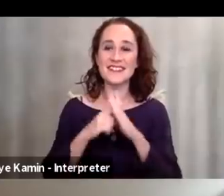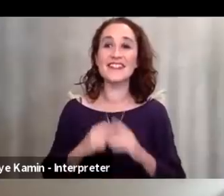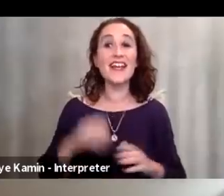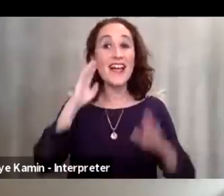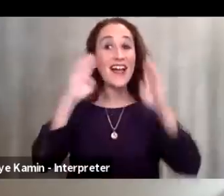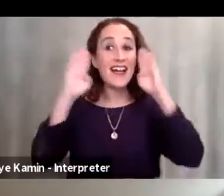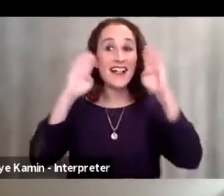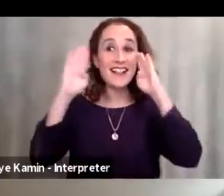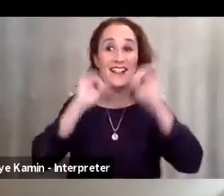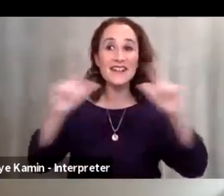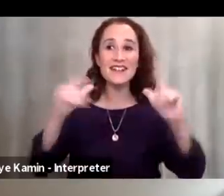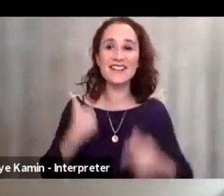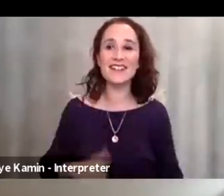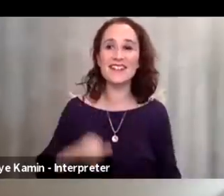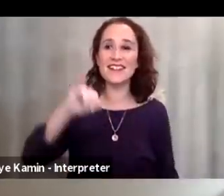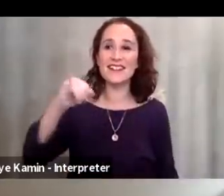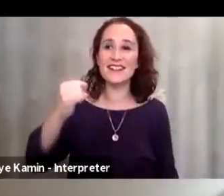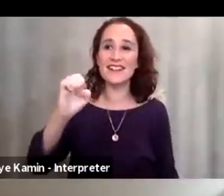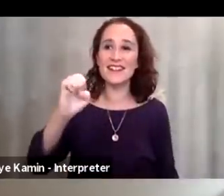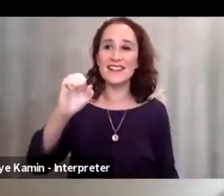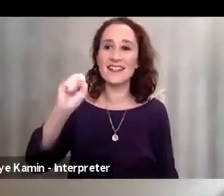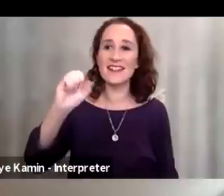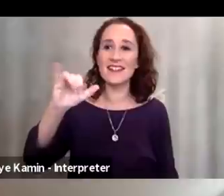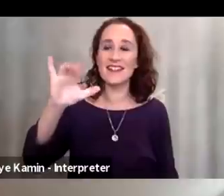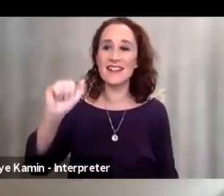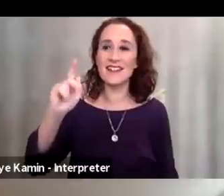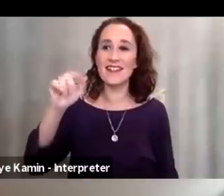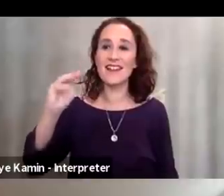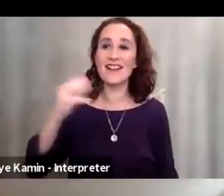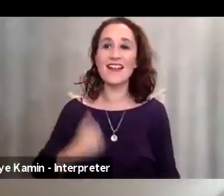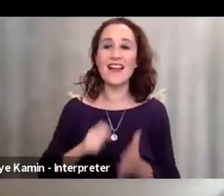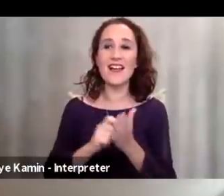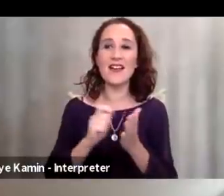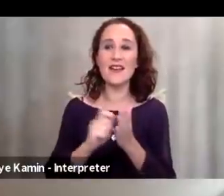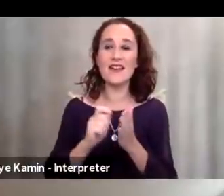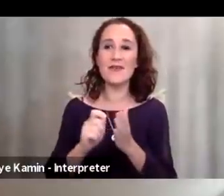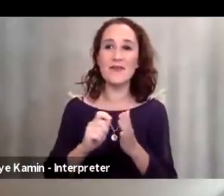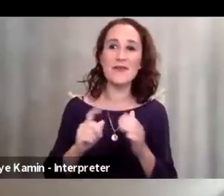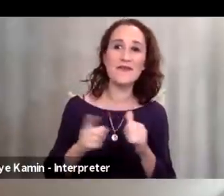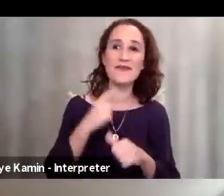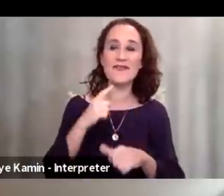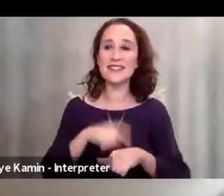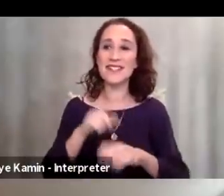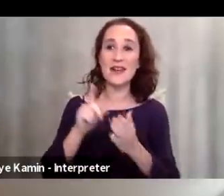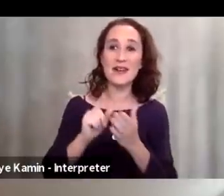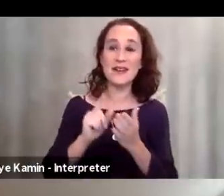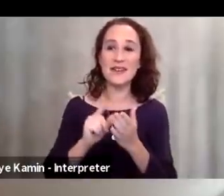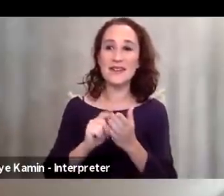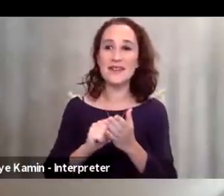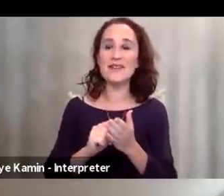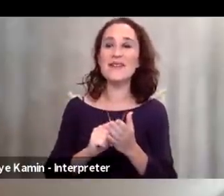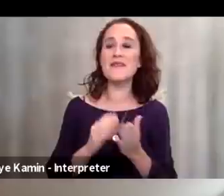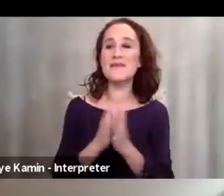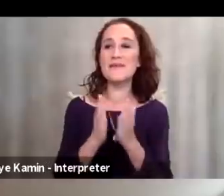Hello, everyone. My name is Jessica Kim, and I am the author of debut middle grade novel, Stand Up, Yumi Chung. And I'm